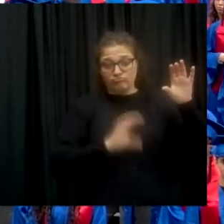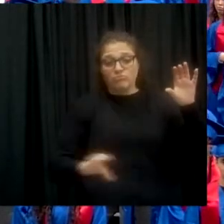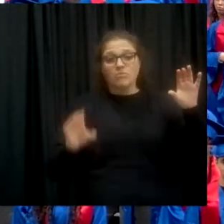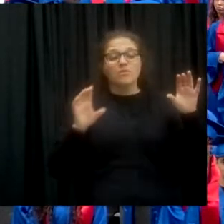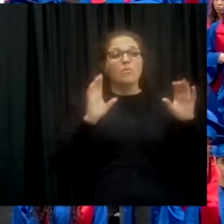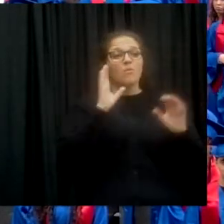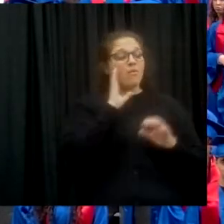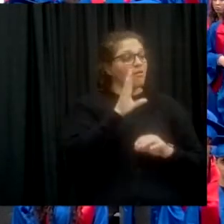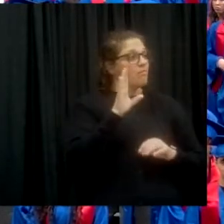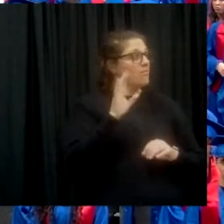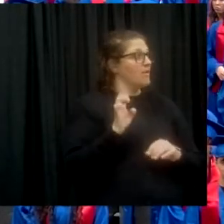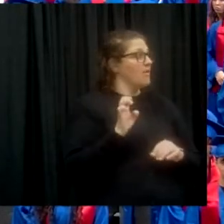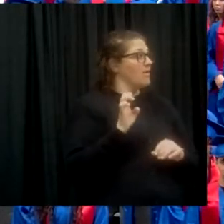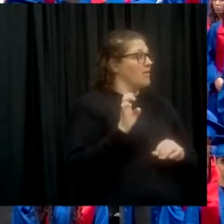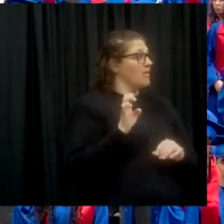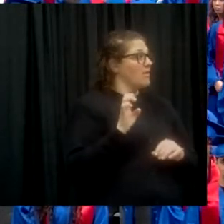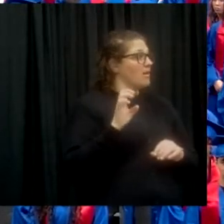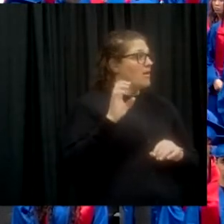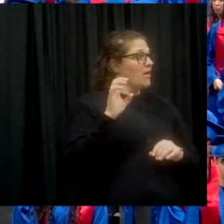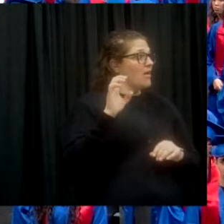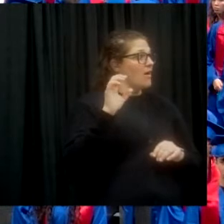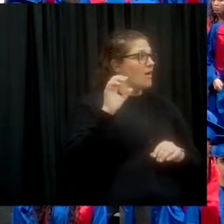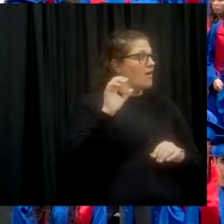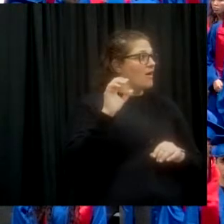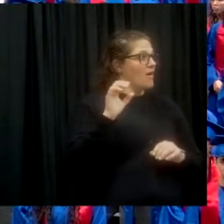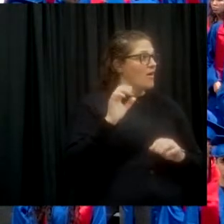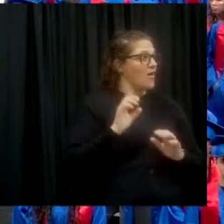Cancel that, it will be a acapella.